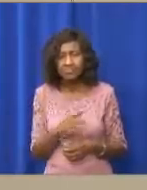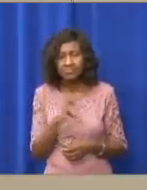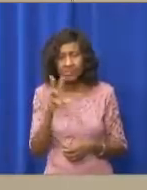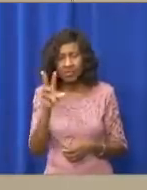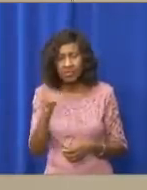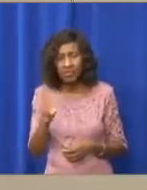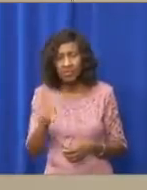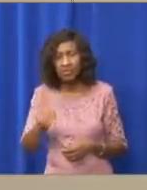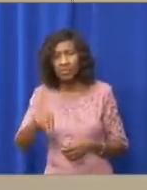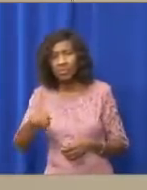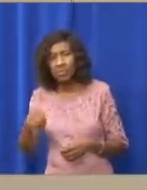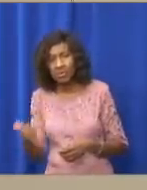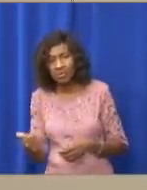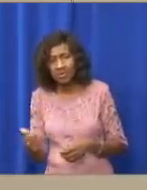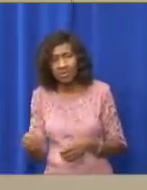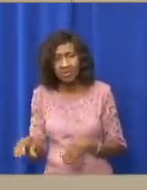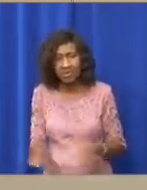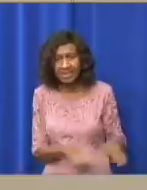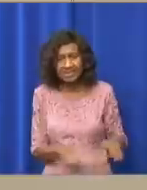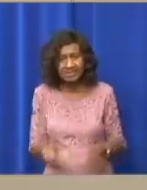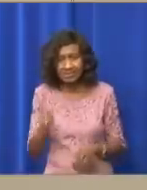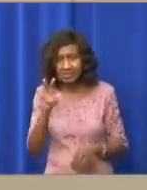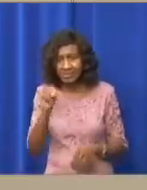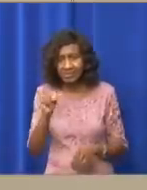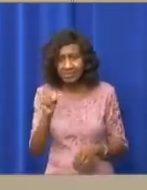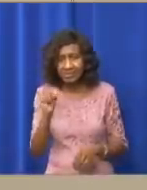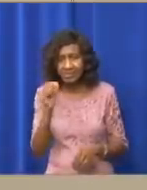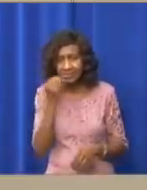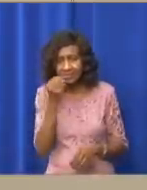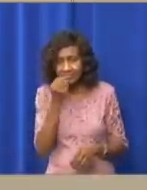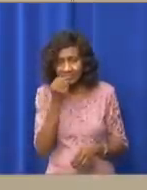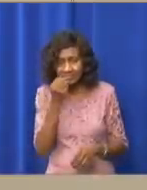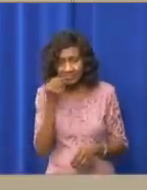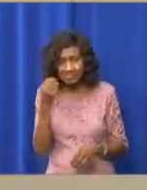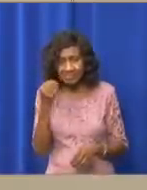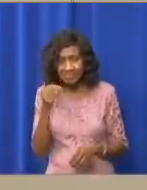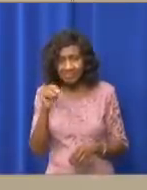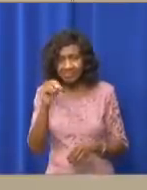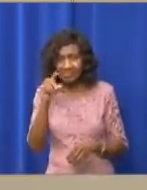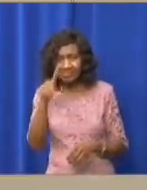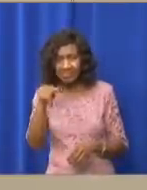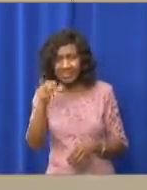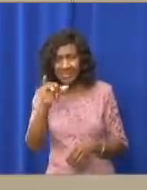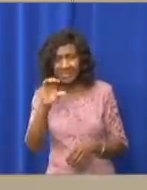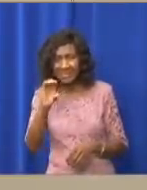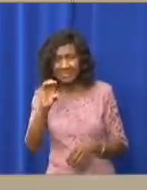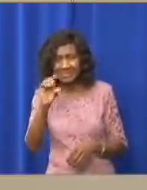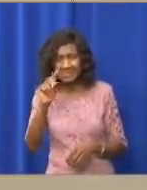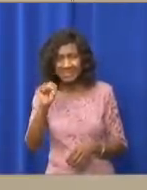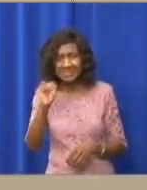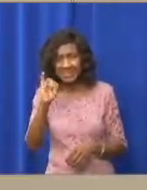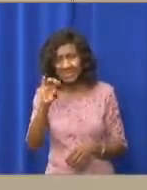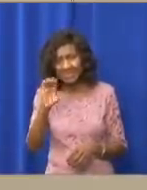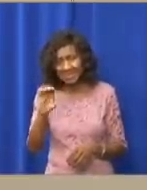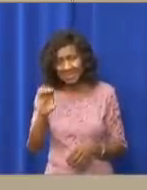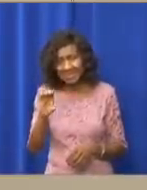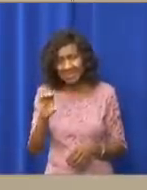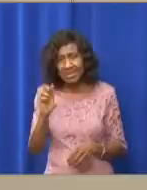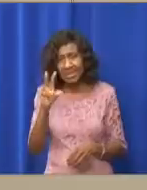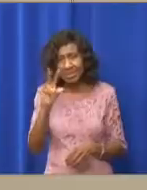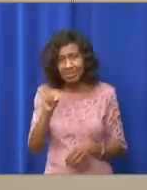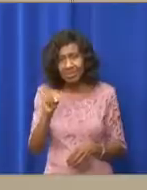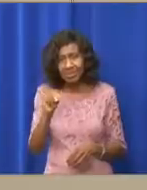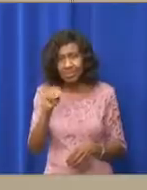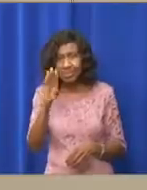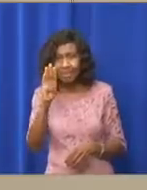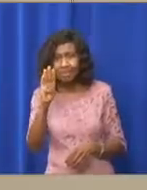no other activities, no picnicking, no camping, no barbecuing, no sunbathing. It is for the purposes